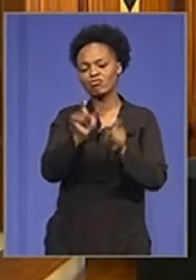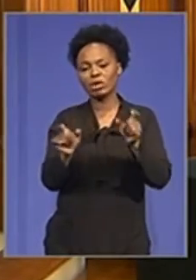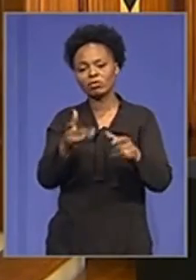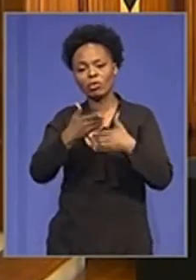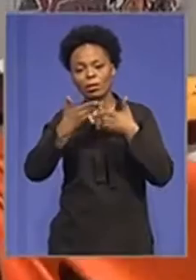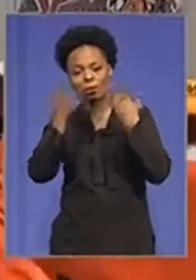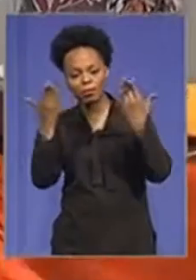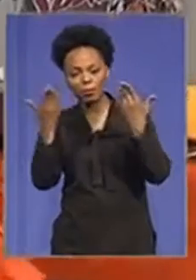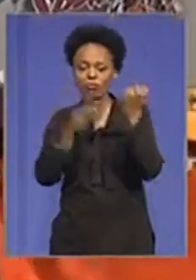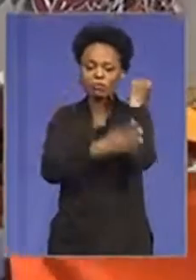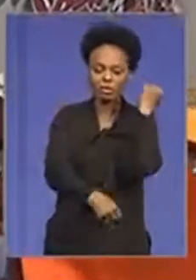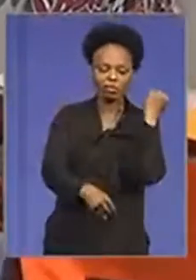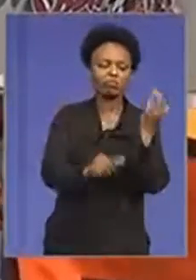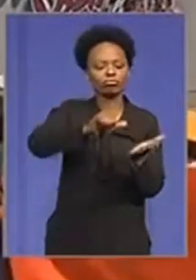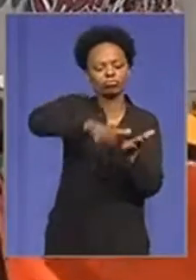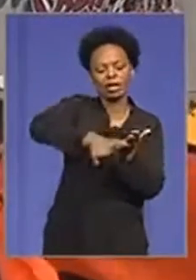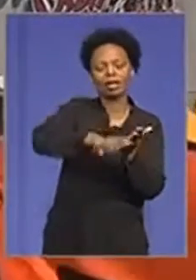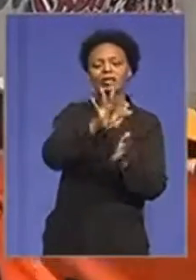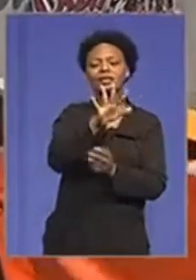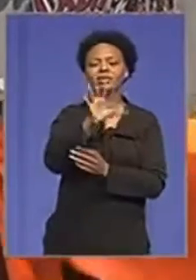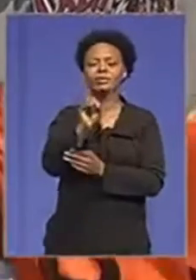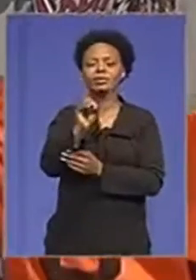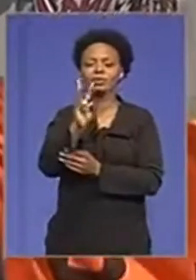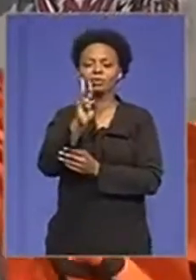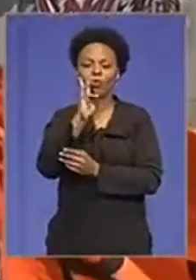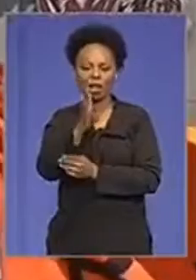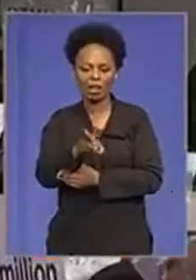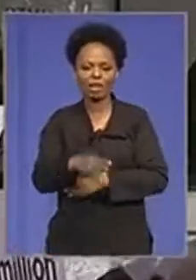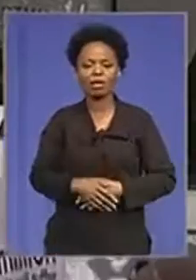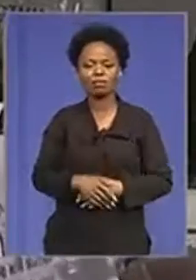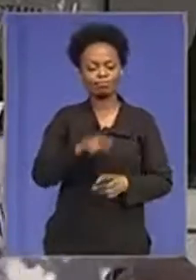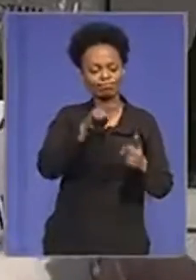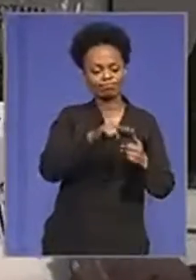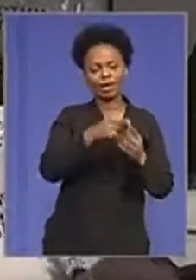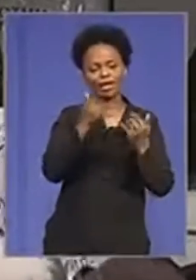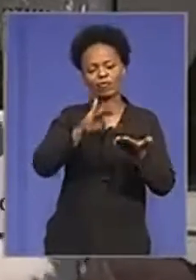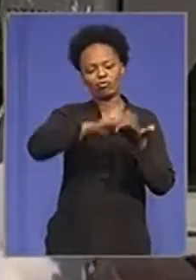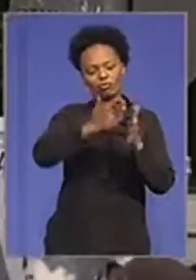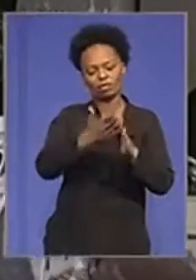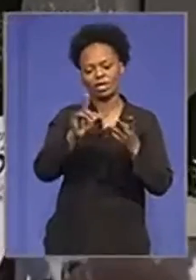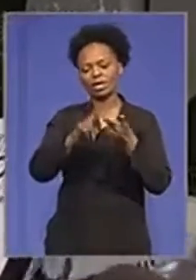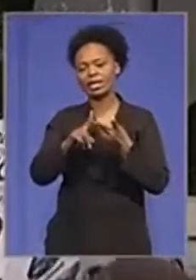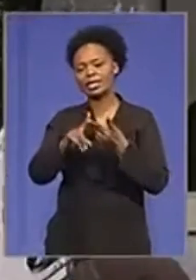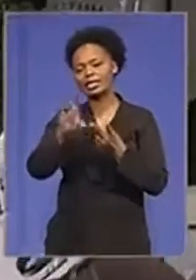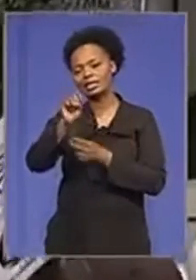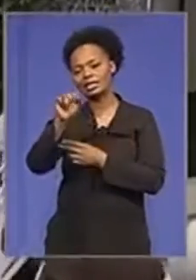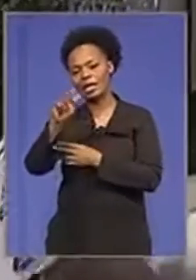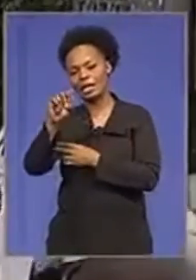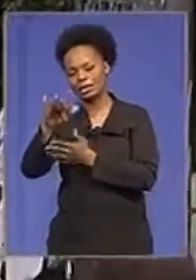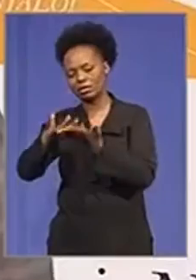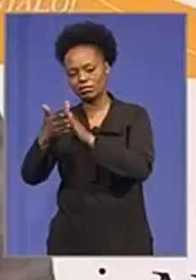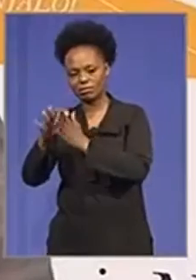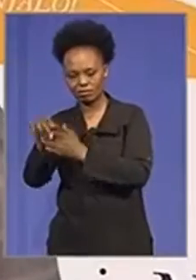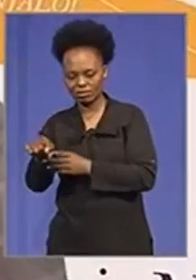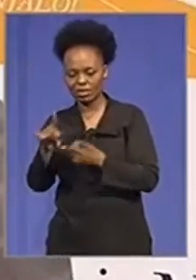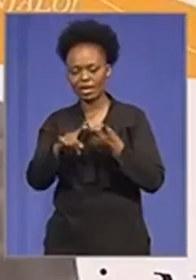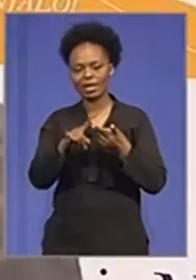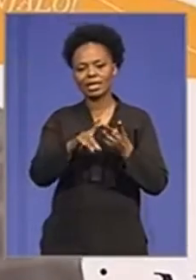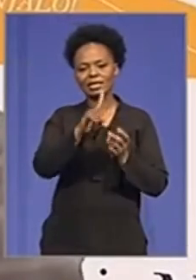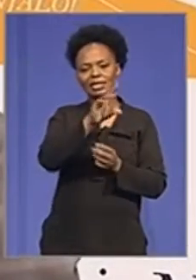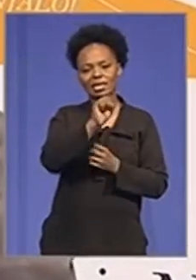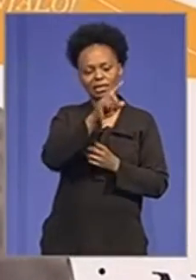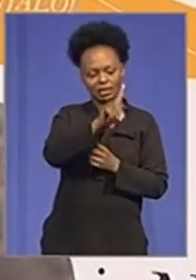dikobodipotlana. Mokgatlho wa Black Sash o file lefapha la ditirelo tsa tlhabololo ya loago le SASSA makwalo a dingongorego. Re itlamme le mokgatlho wa